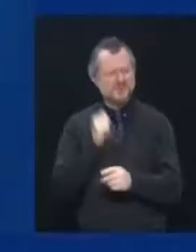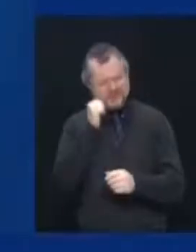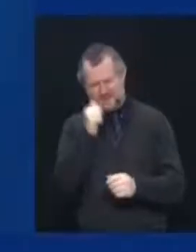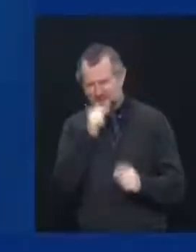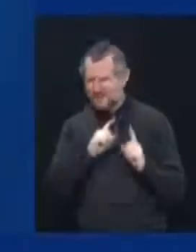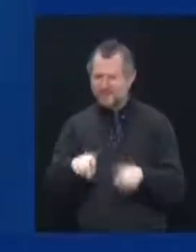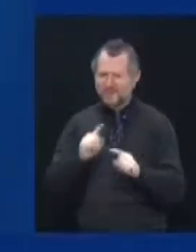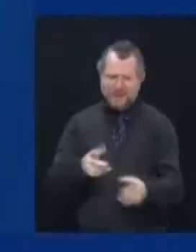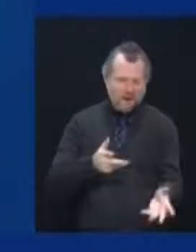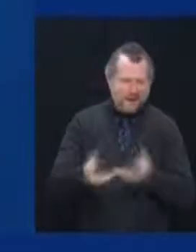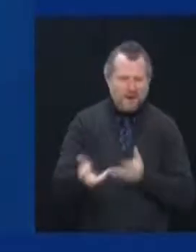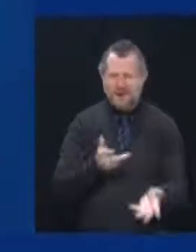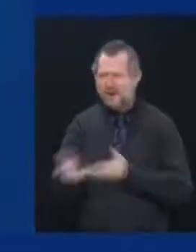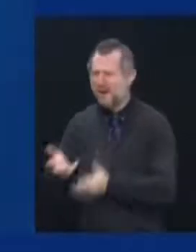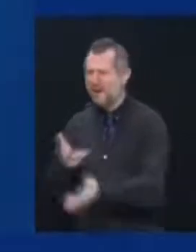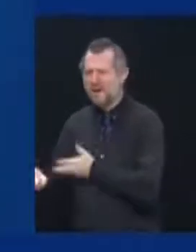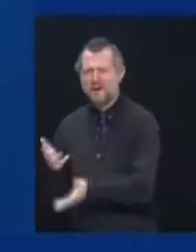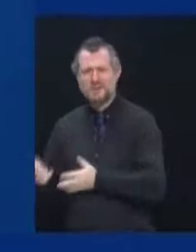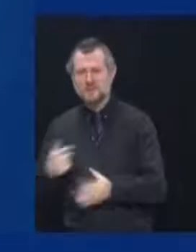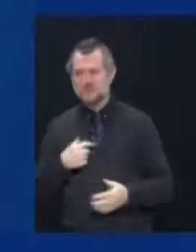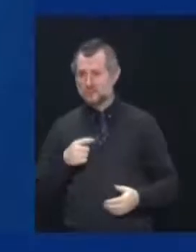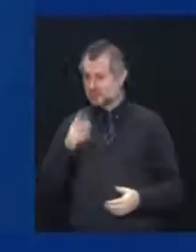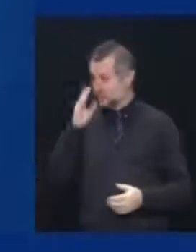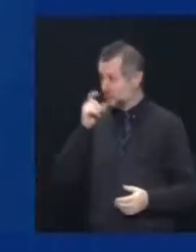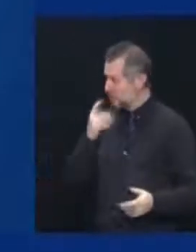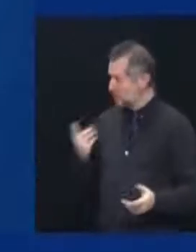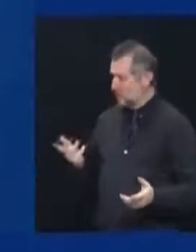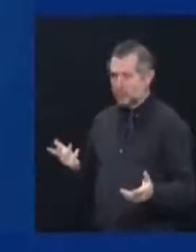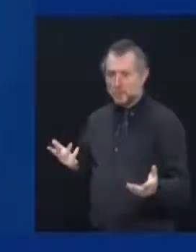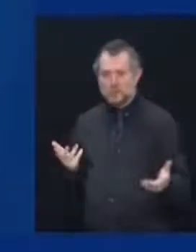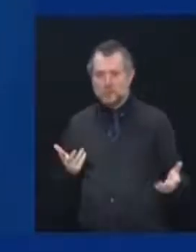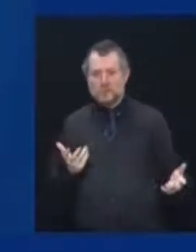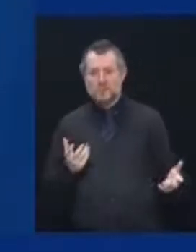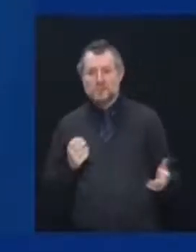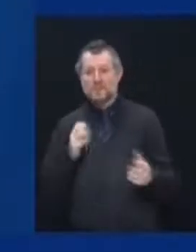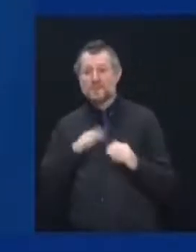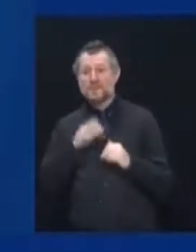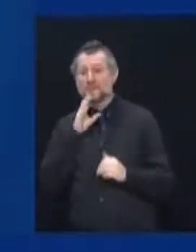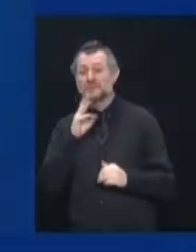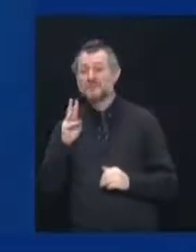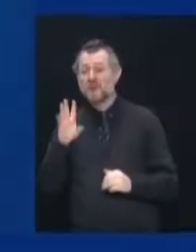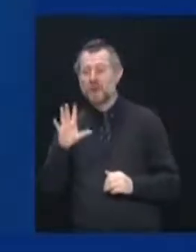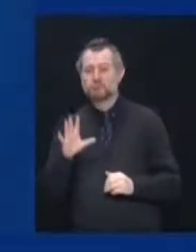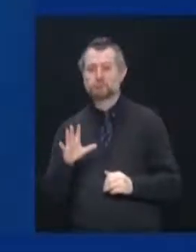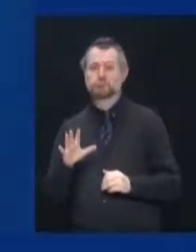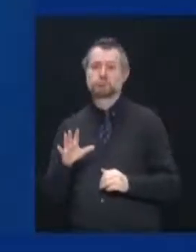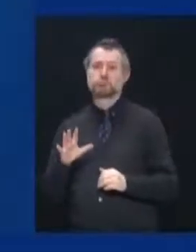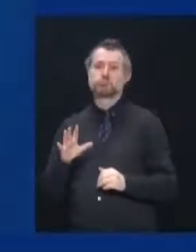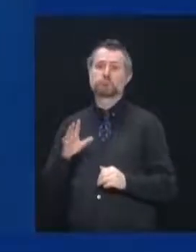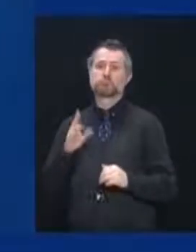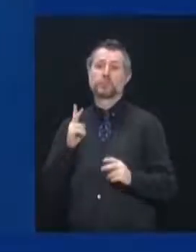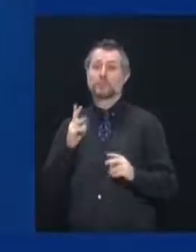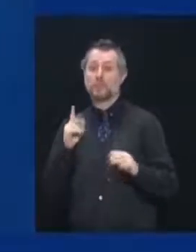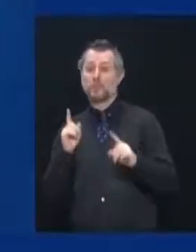not. Even a 65-year-old is not. They're in the emergency room.